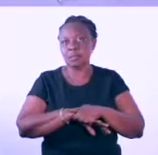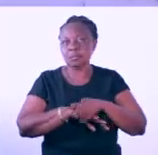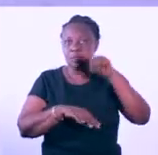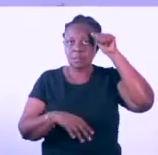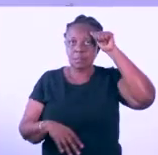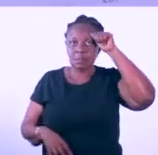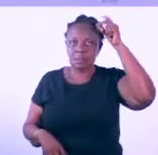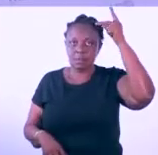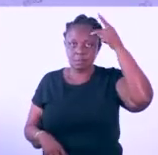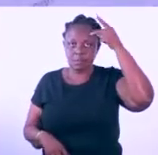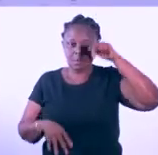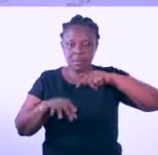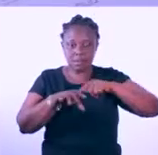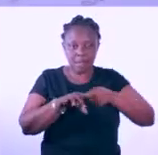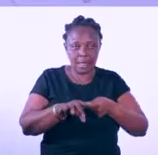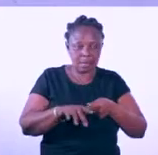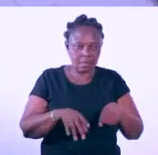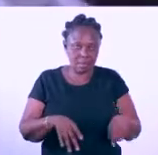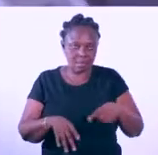Alex, begin from here.